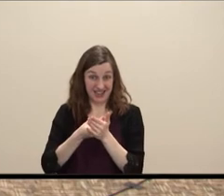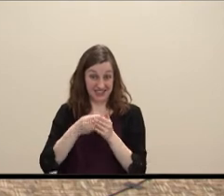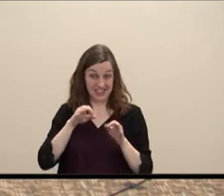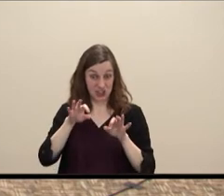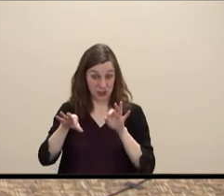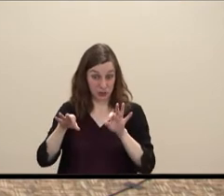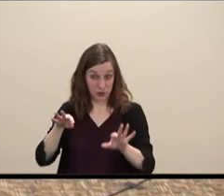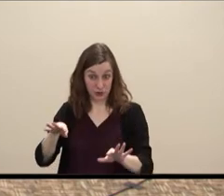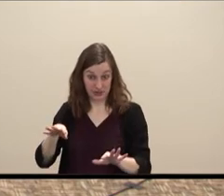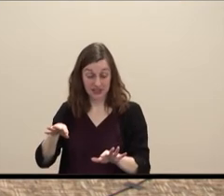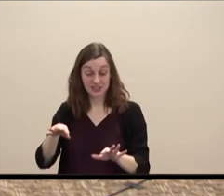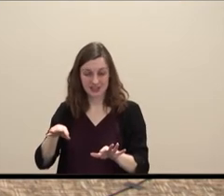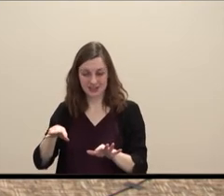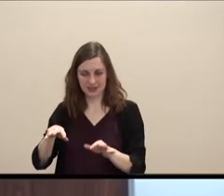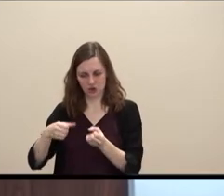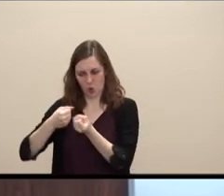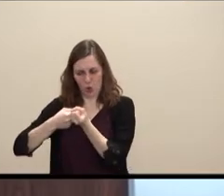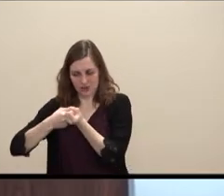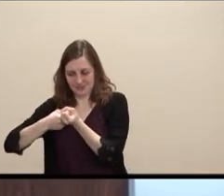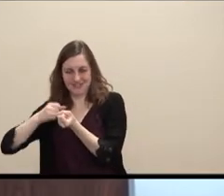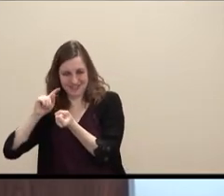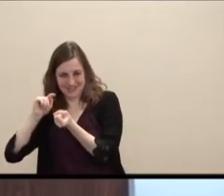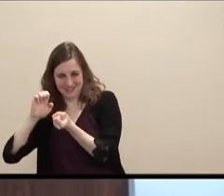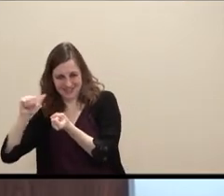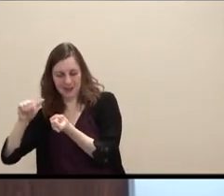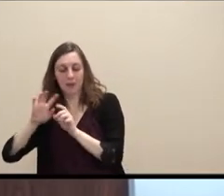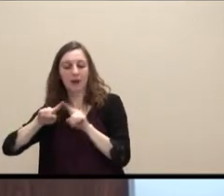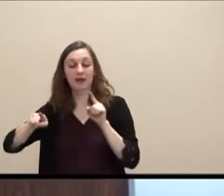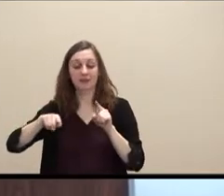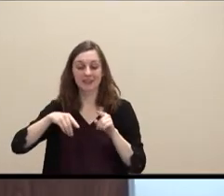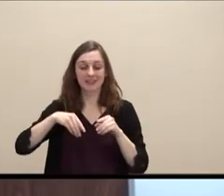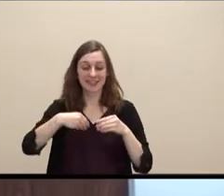Funding distribution is TEA. The funding distribution,